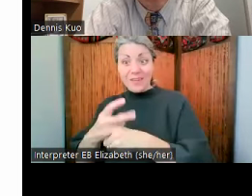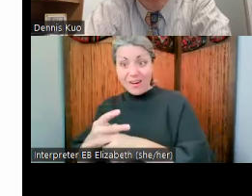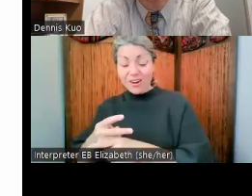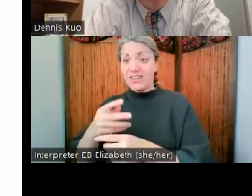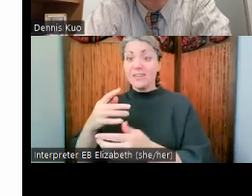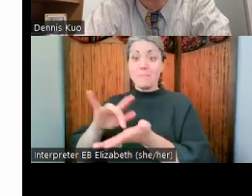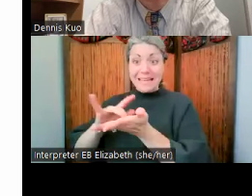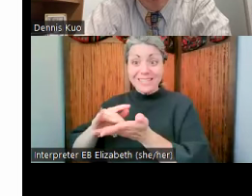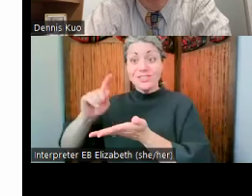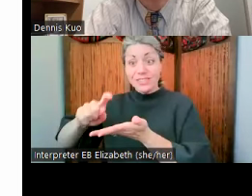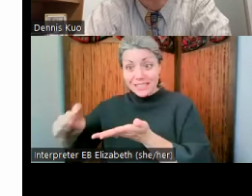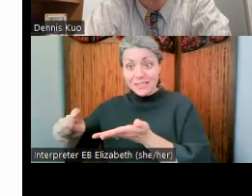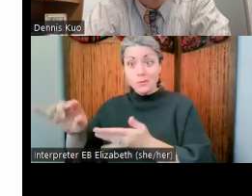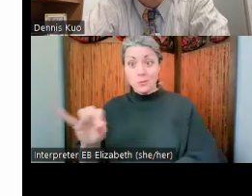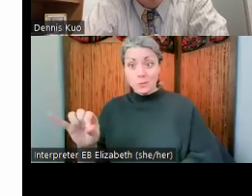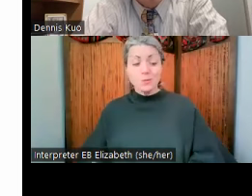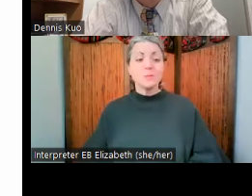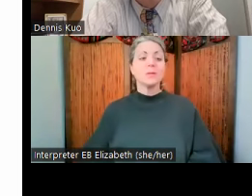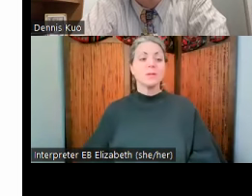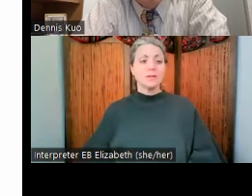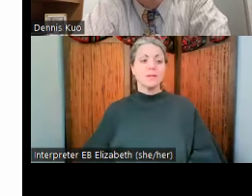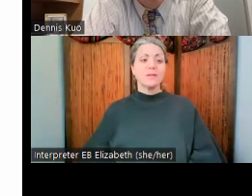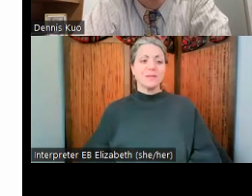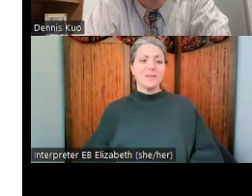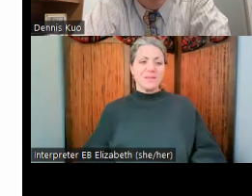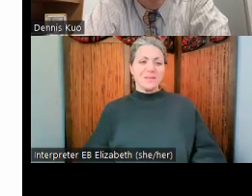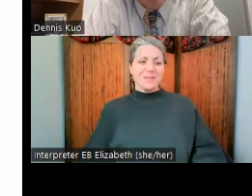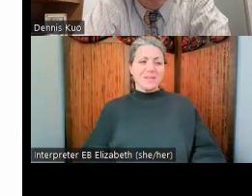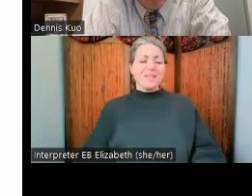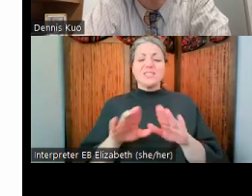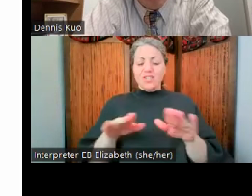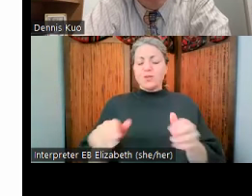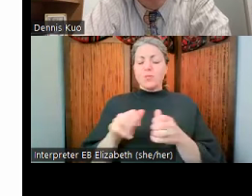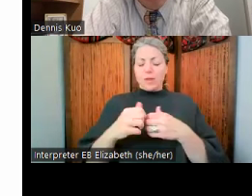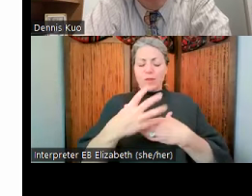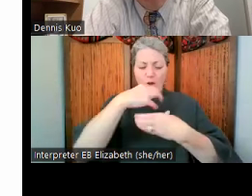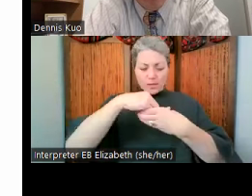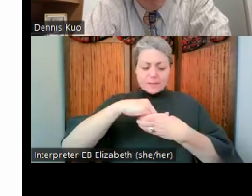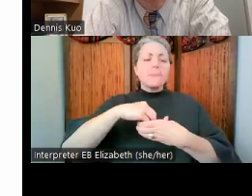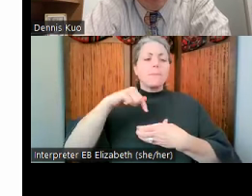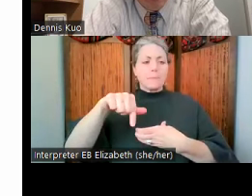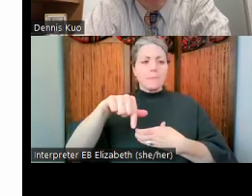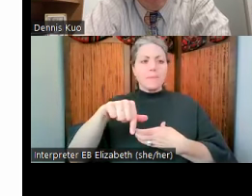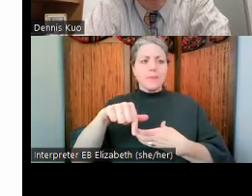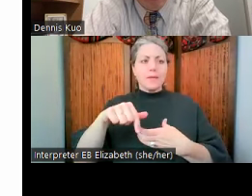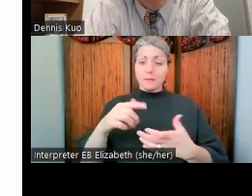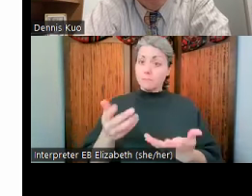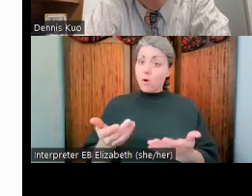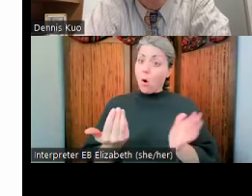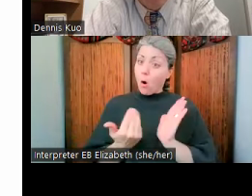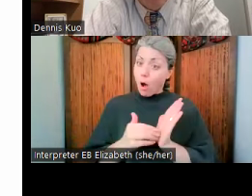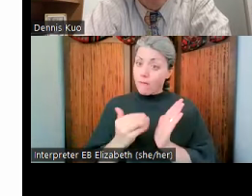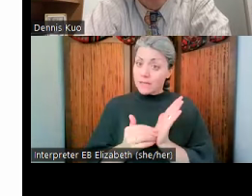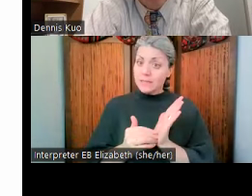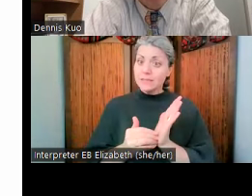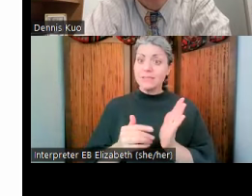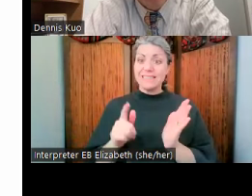needs. And children with autism often exhibit a higher level of caregiver needs